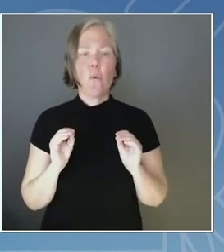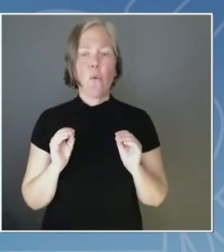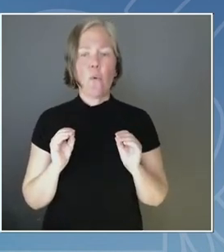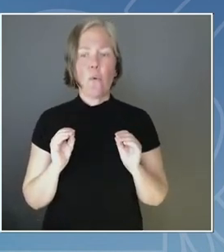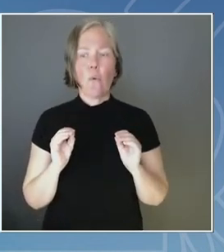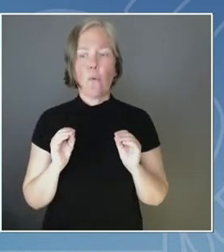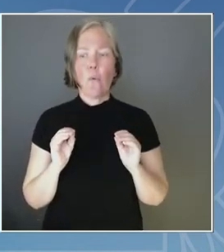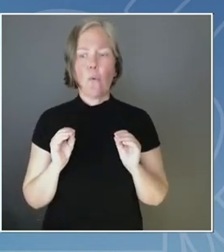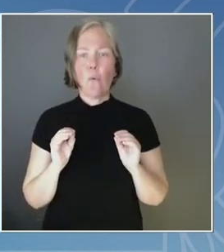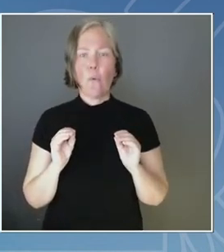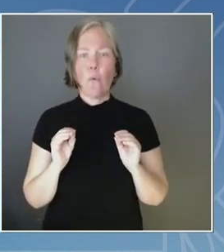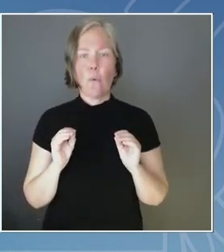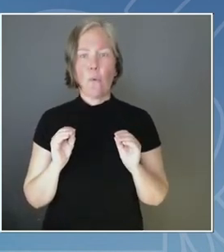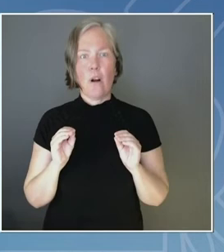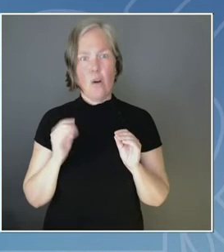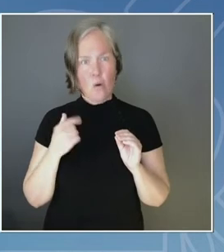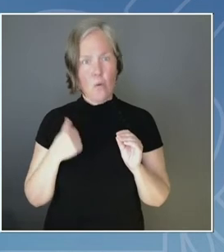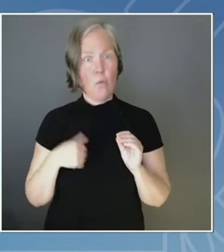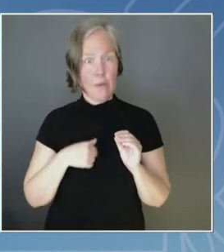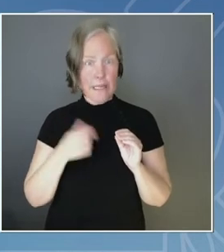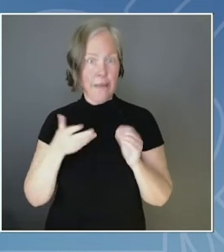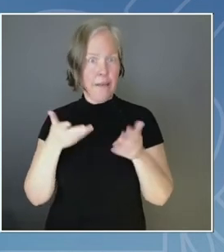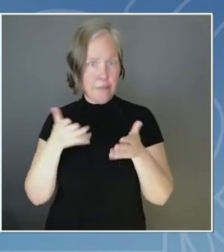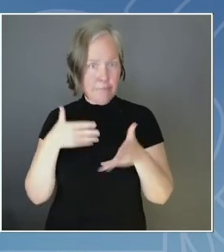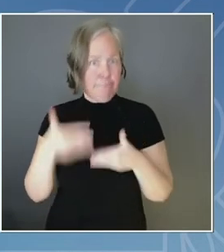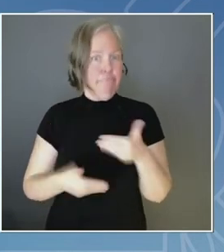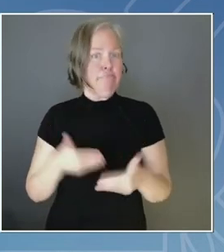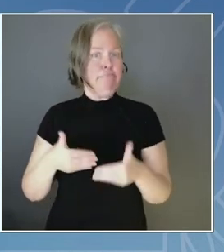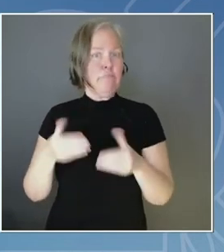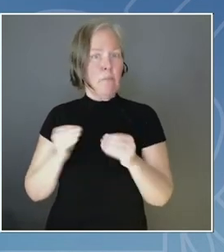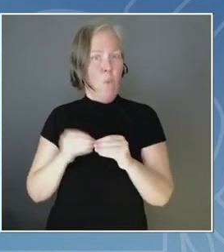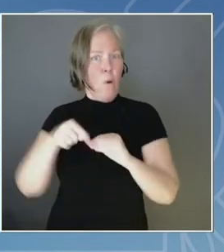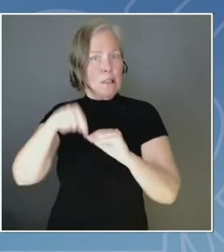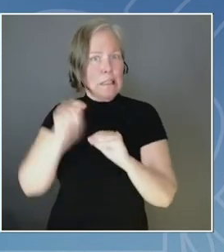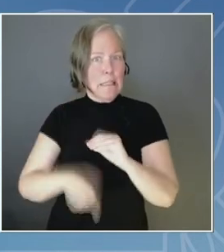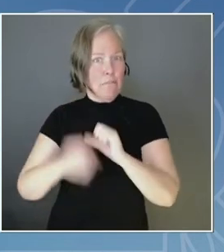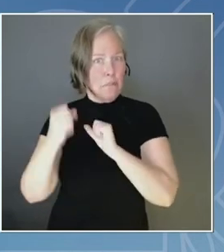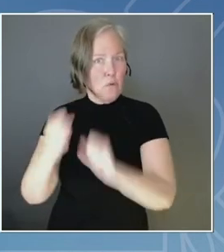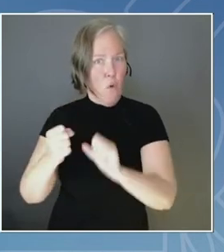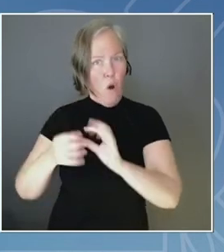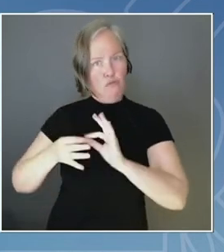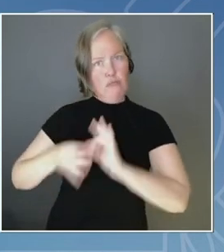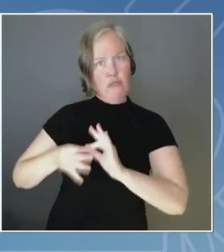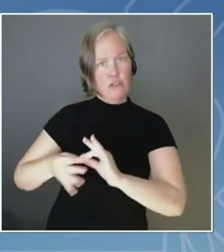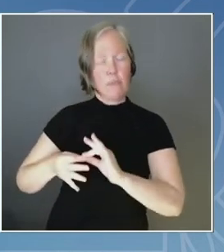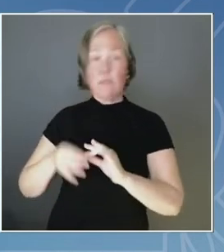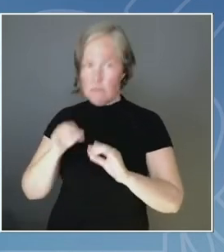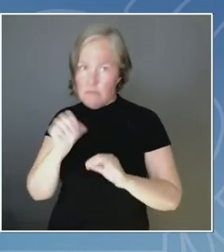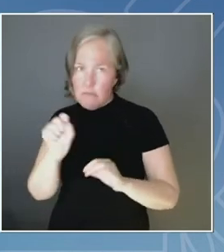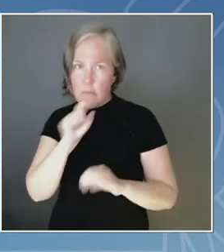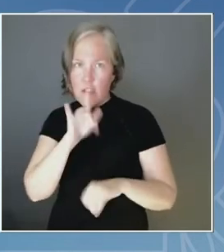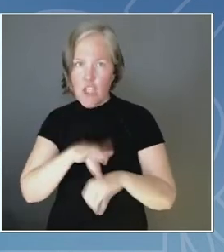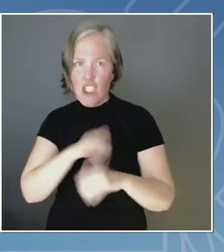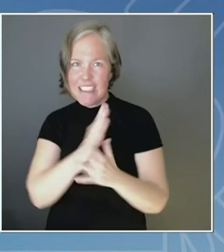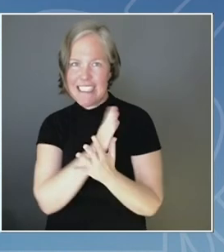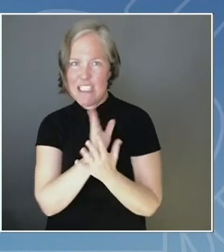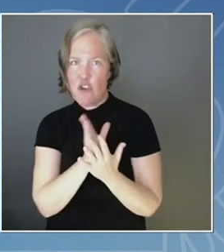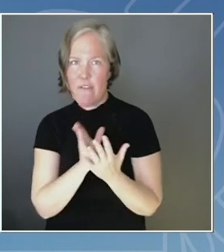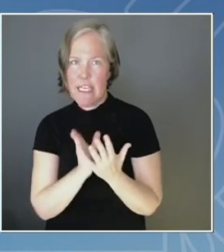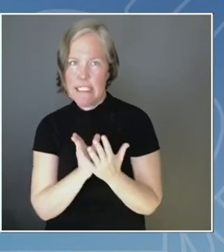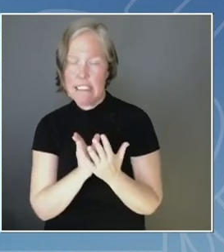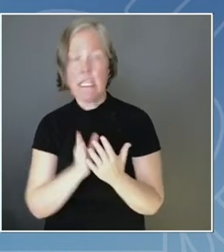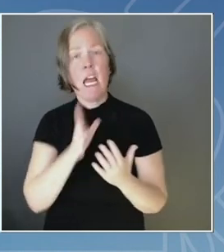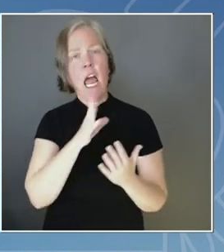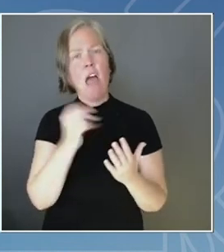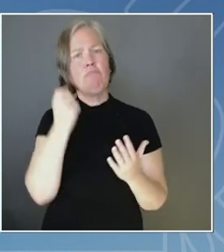So the ties are the deepening of this relationship. Touch every aspect of those, in the recognition that we